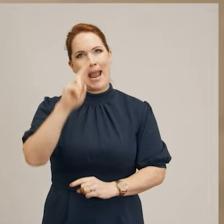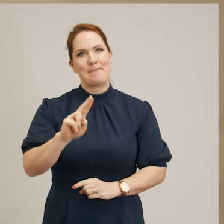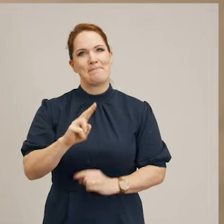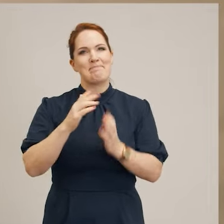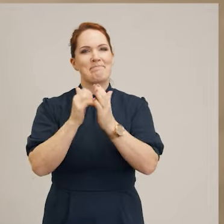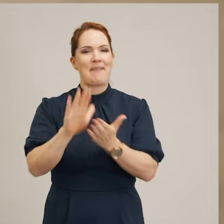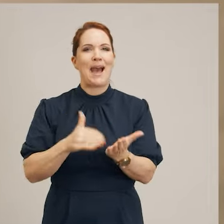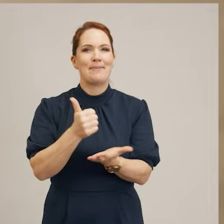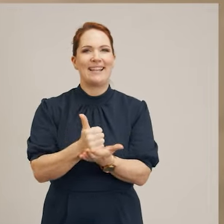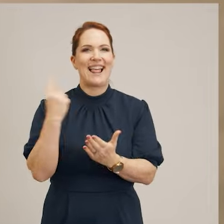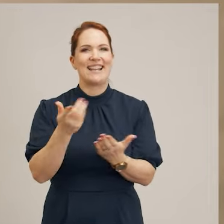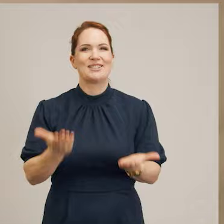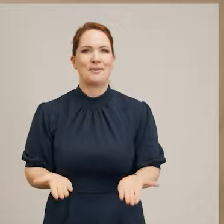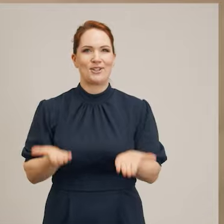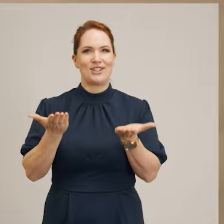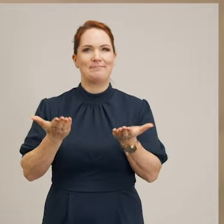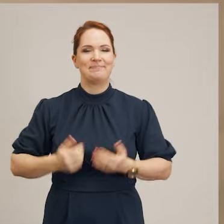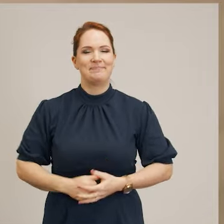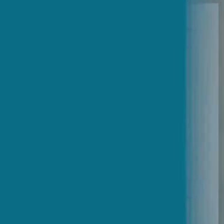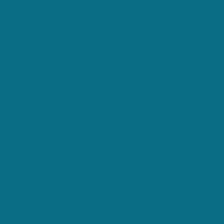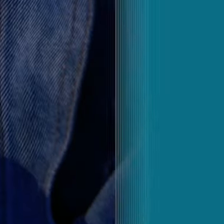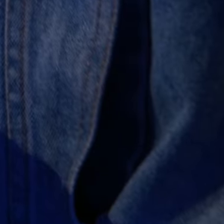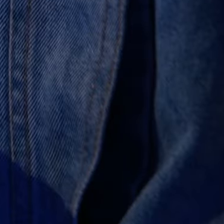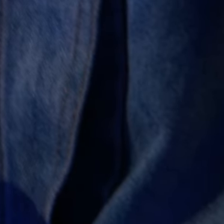name? Amen. Let's worship.